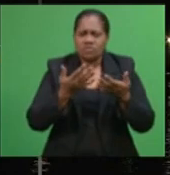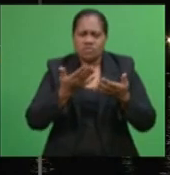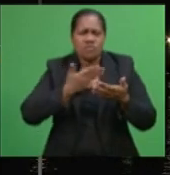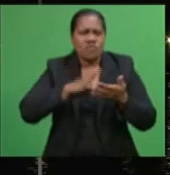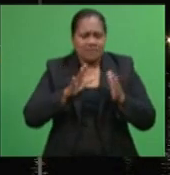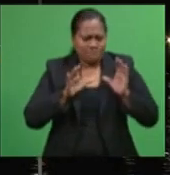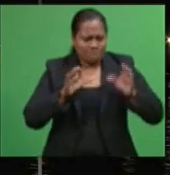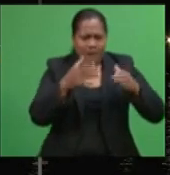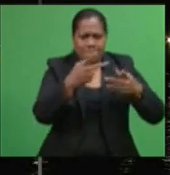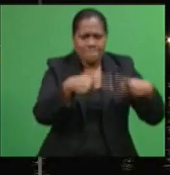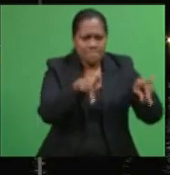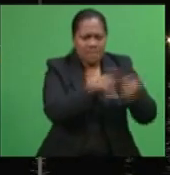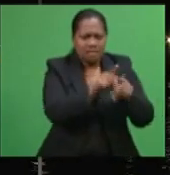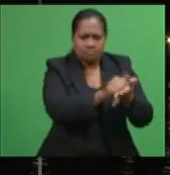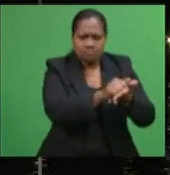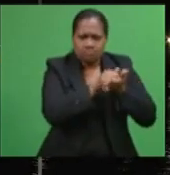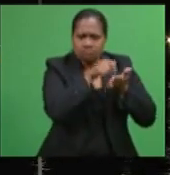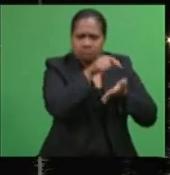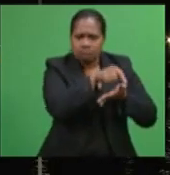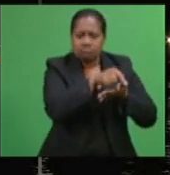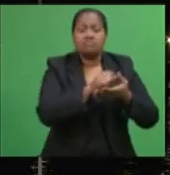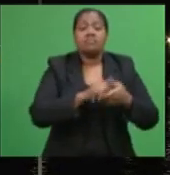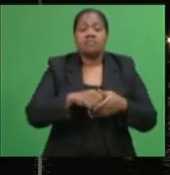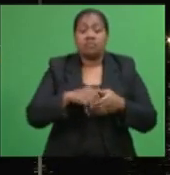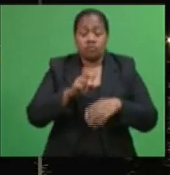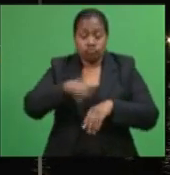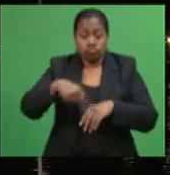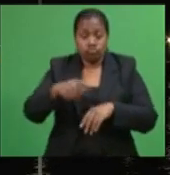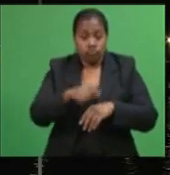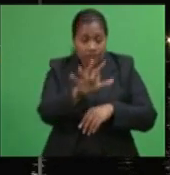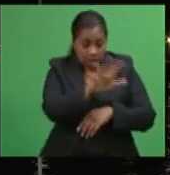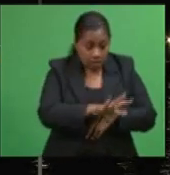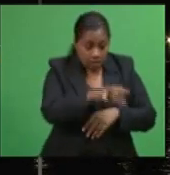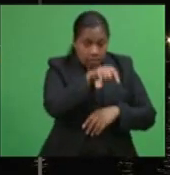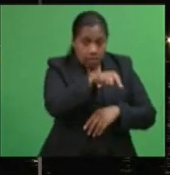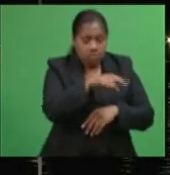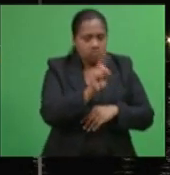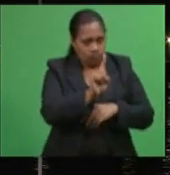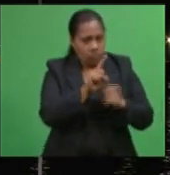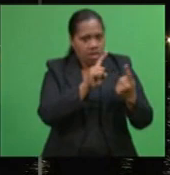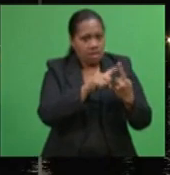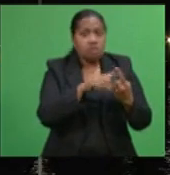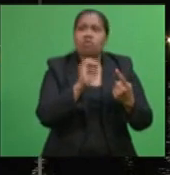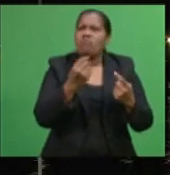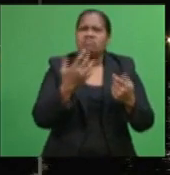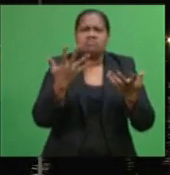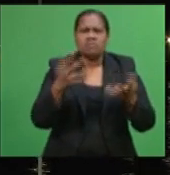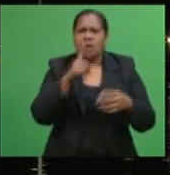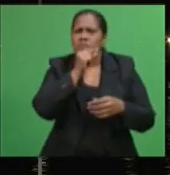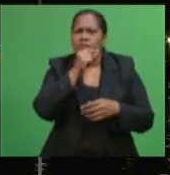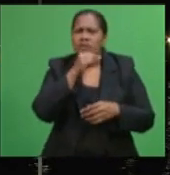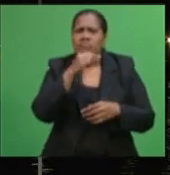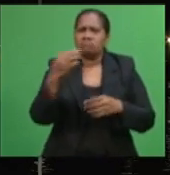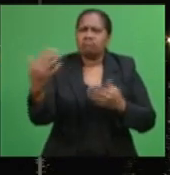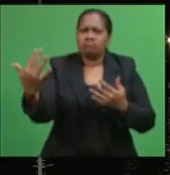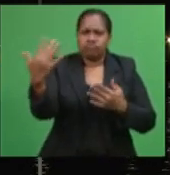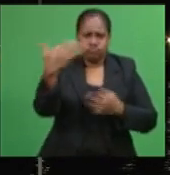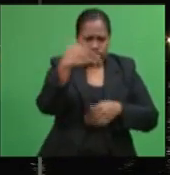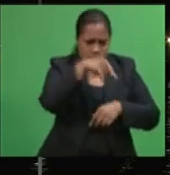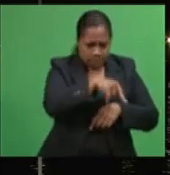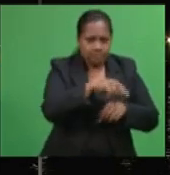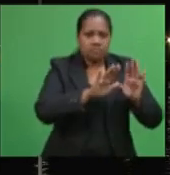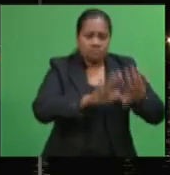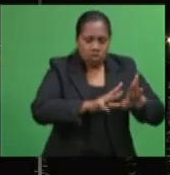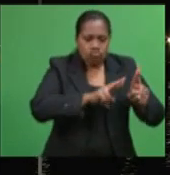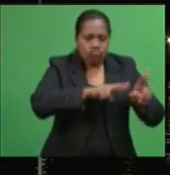The Silver Foreshore is one, where more than 100 godwits arrive around this time of the year to rest before they continue their journey